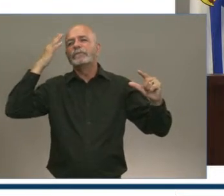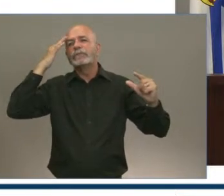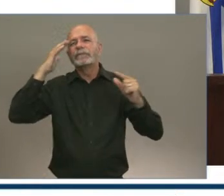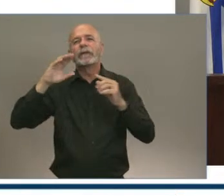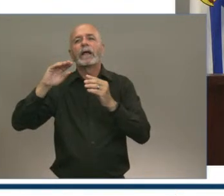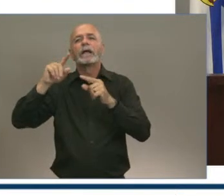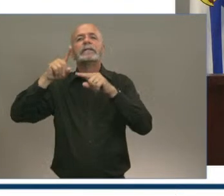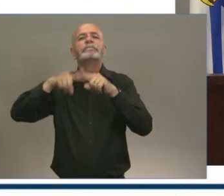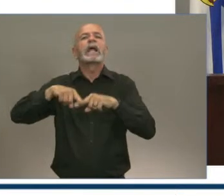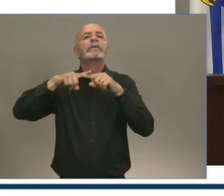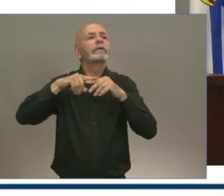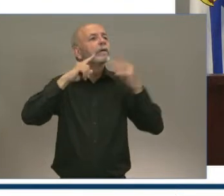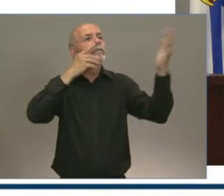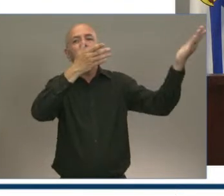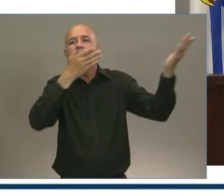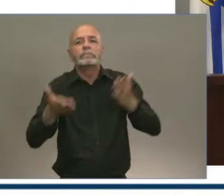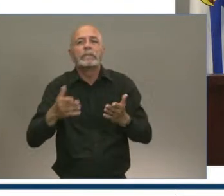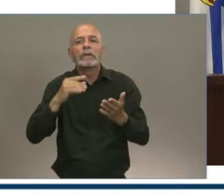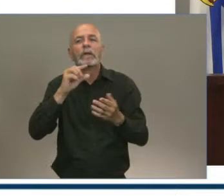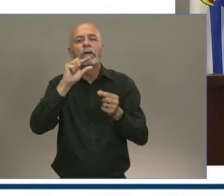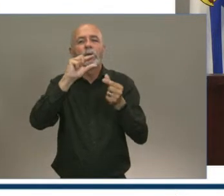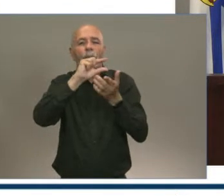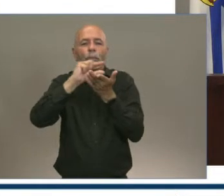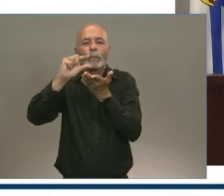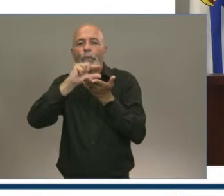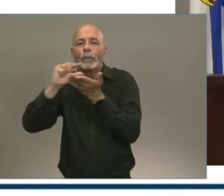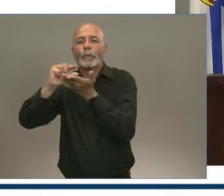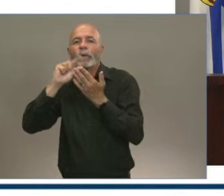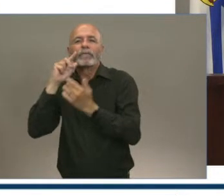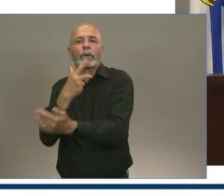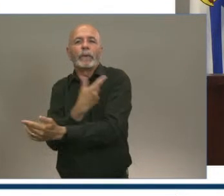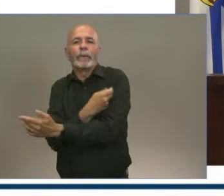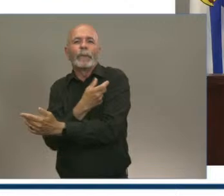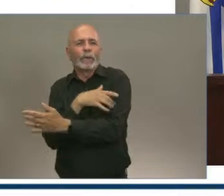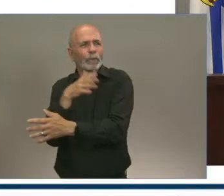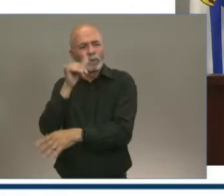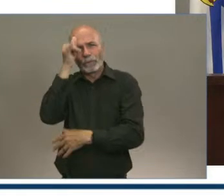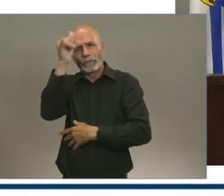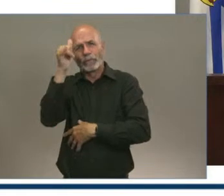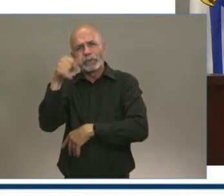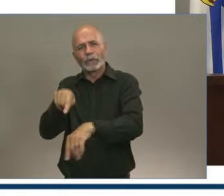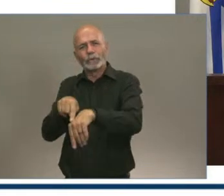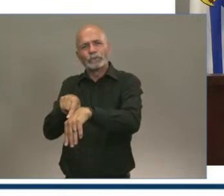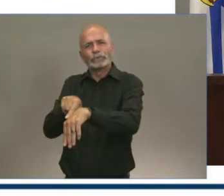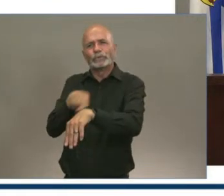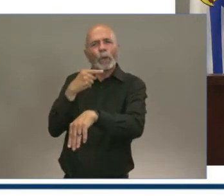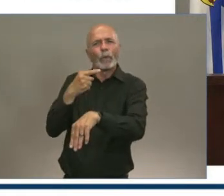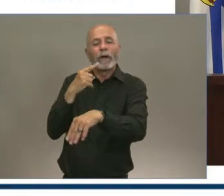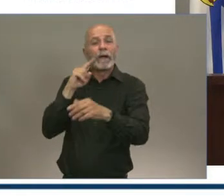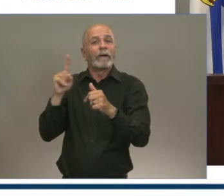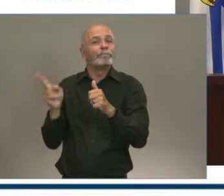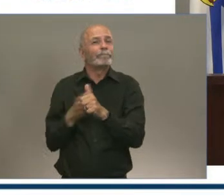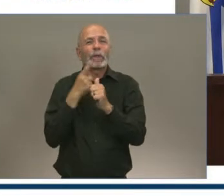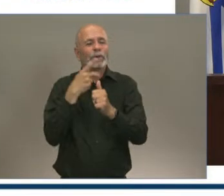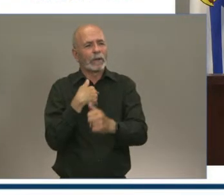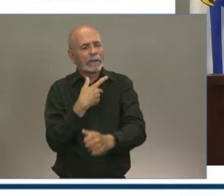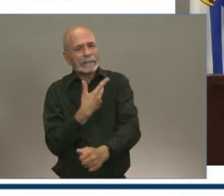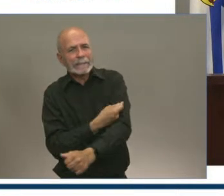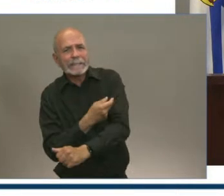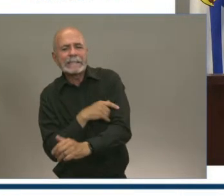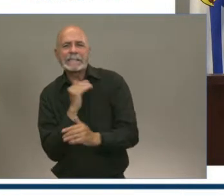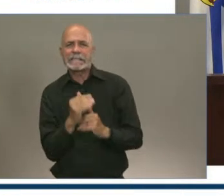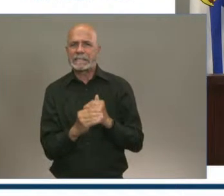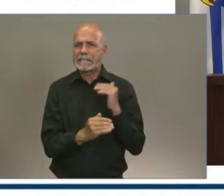rollout was moving a little bit more slowly, at the start of when some of these statistics would have been taken. I'm just